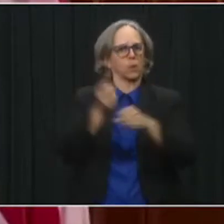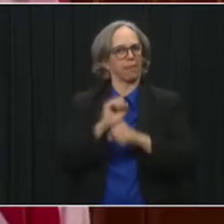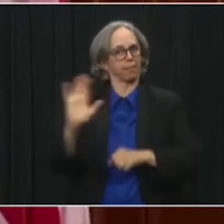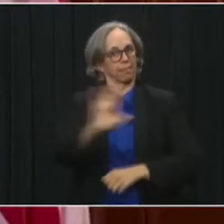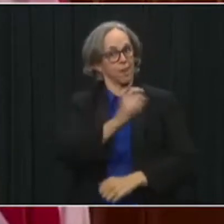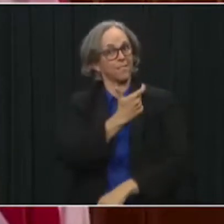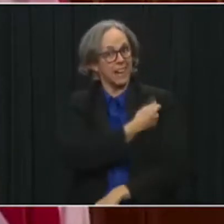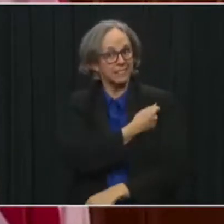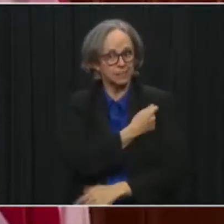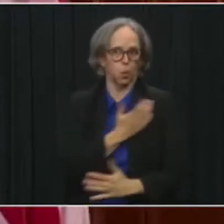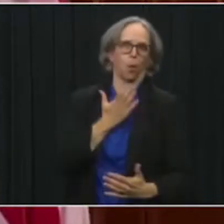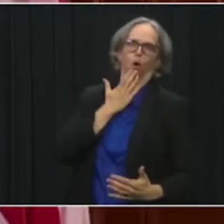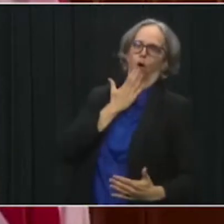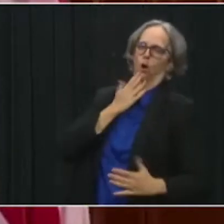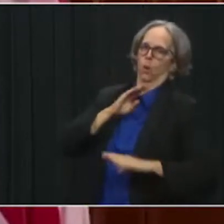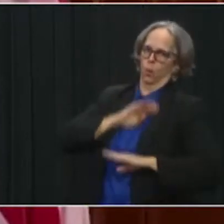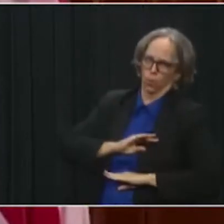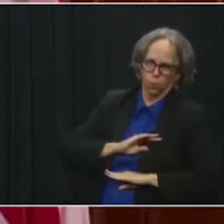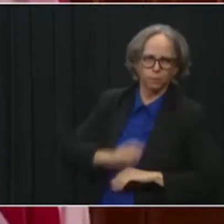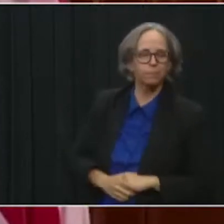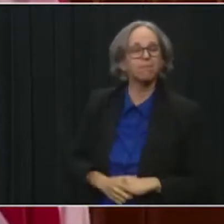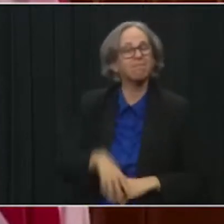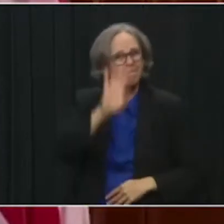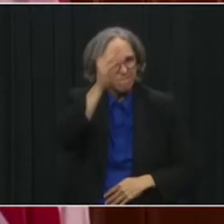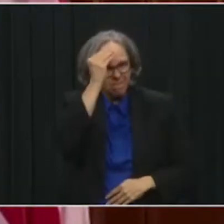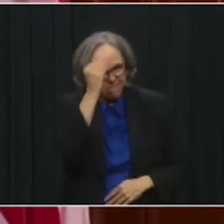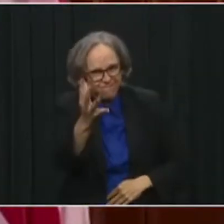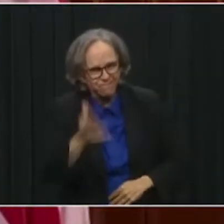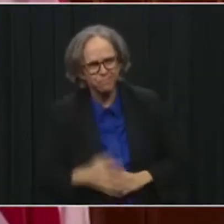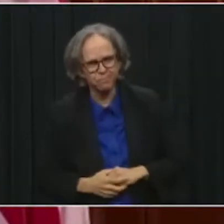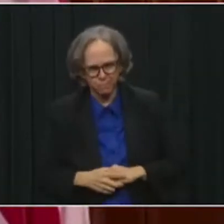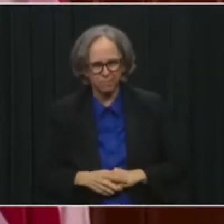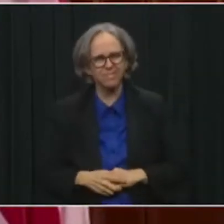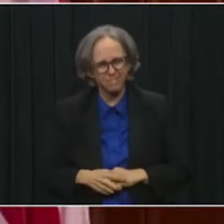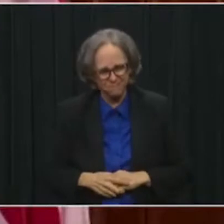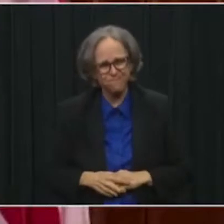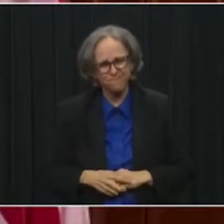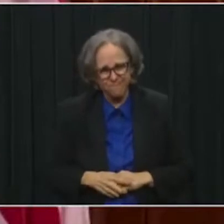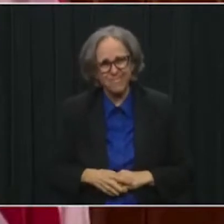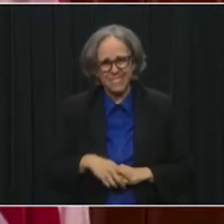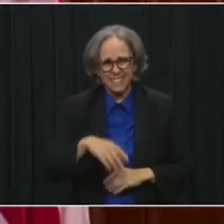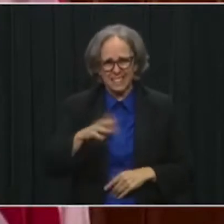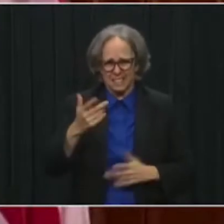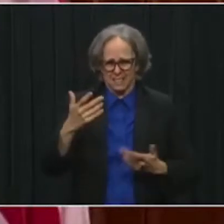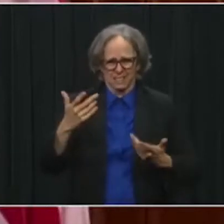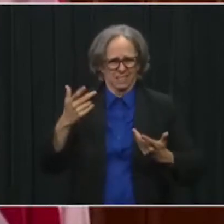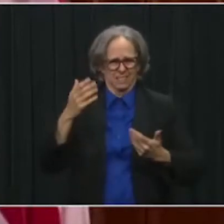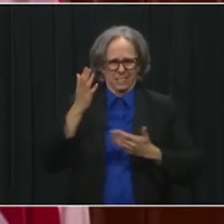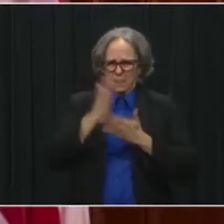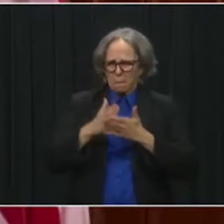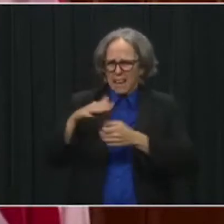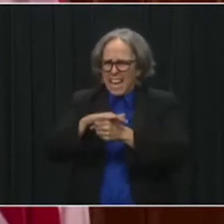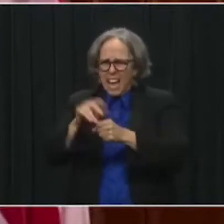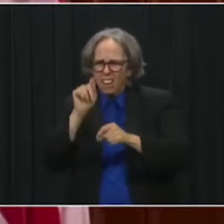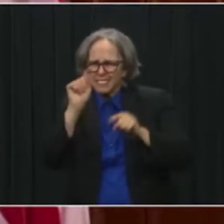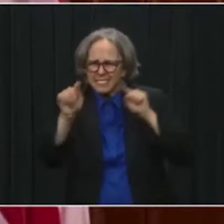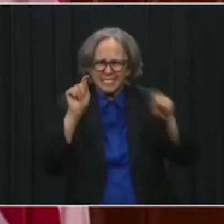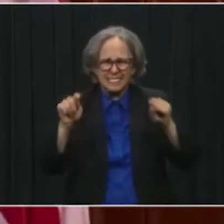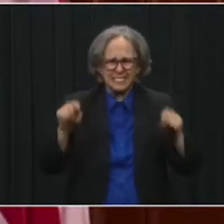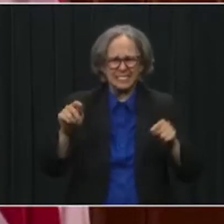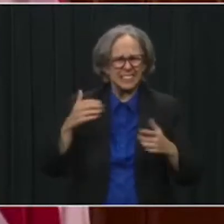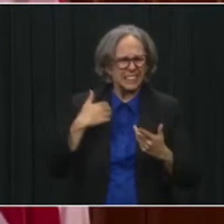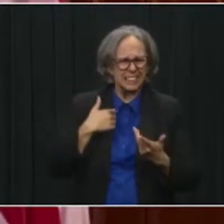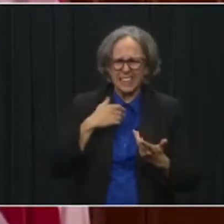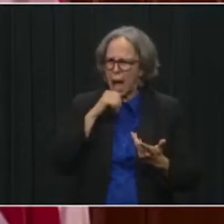we've seen our largest increases in vaccinations in our lowest vaccinated counties. Among the 22 counties